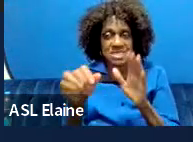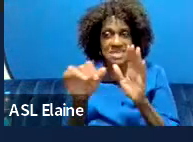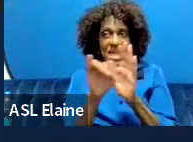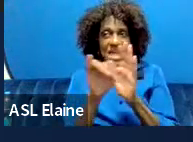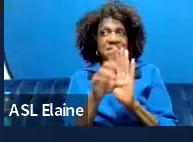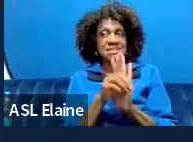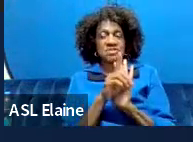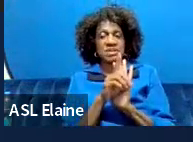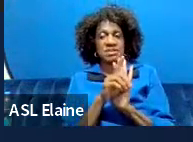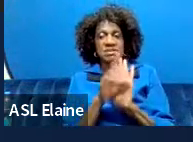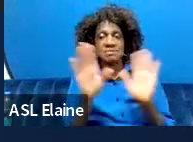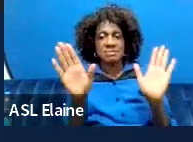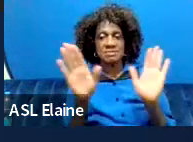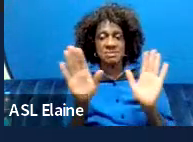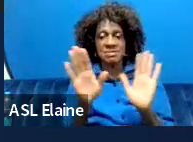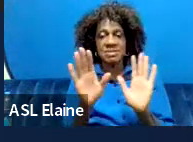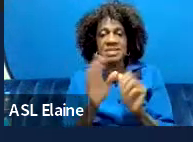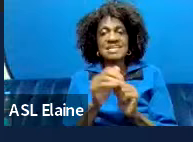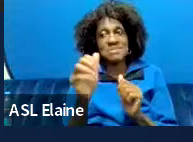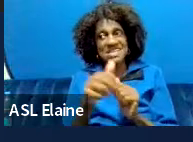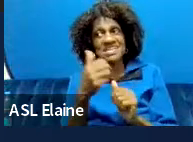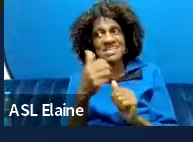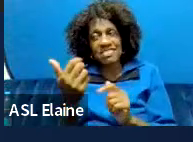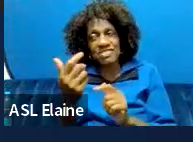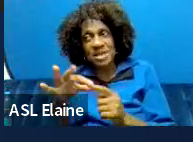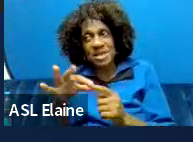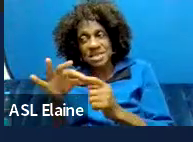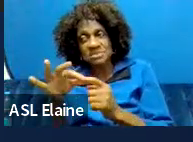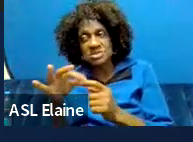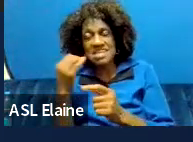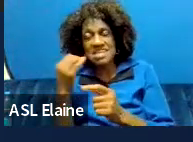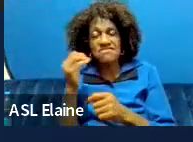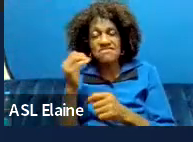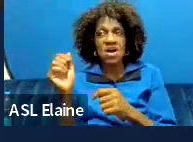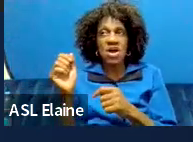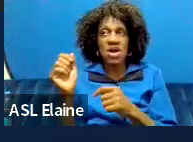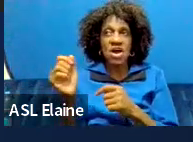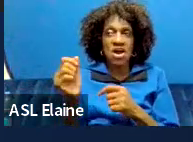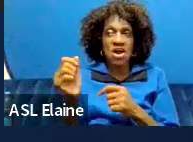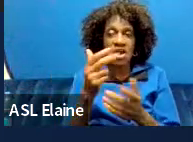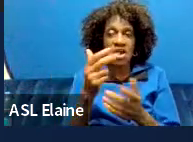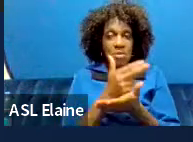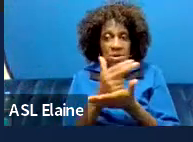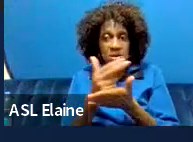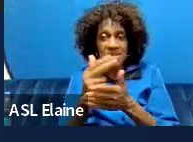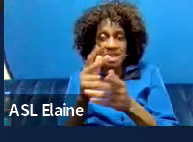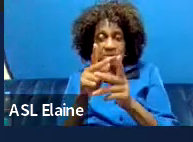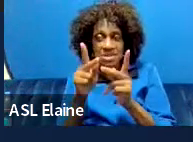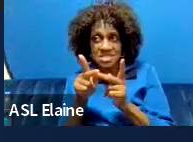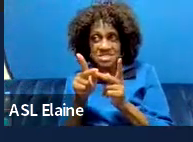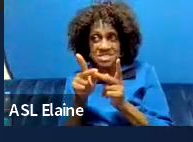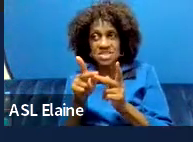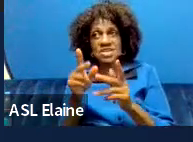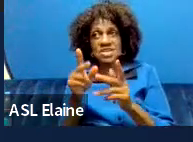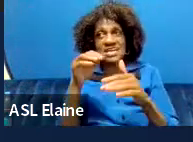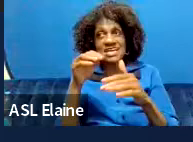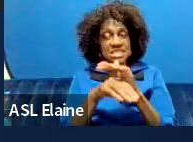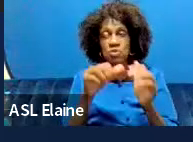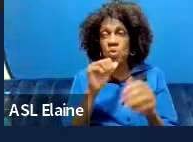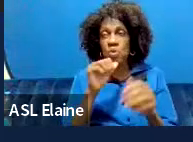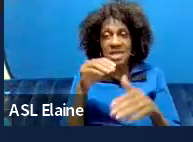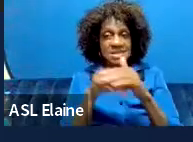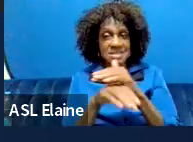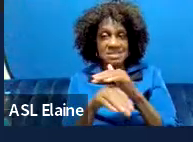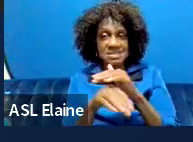identified. And of course, then there's that other exception that Phil mentioned, that if there's only 4 parking spaces in accessible or not accessible, then none of them have to